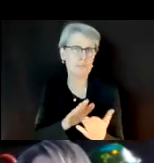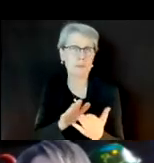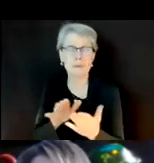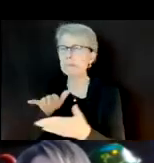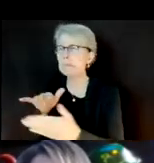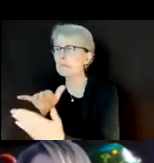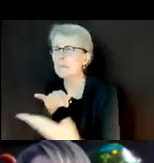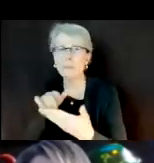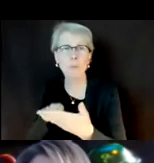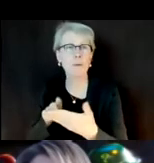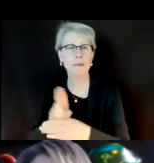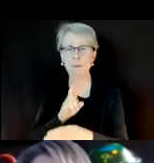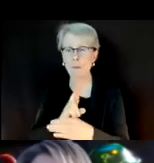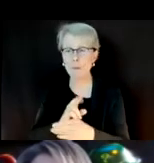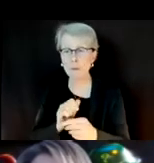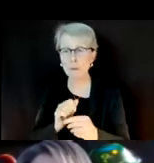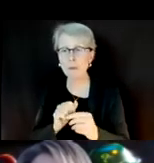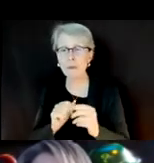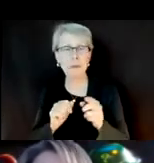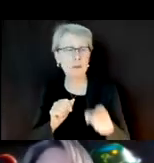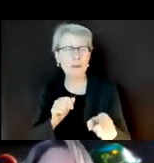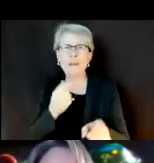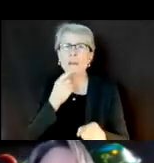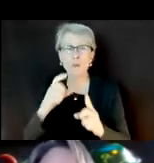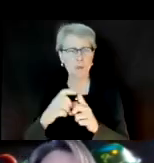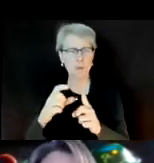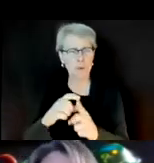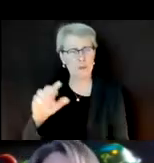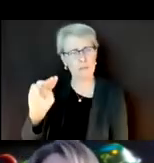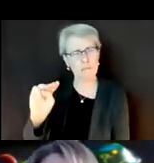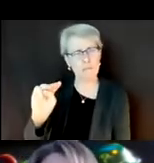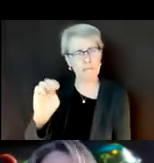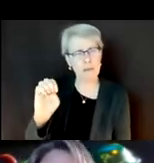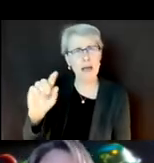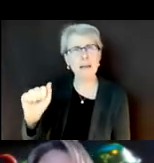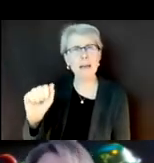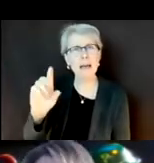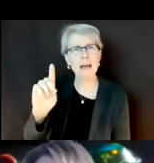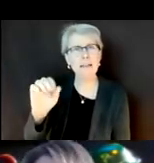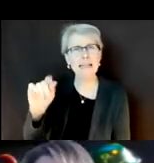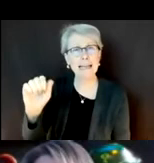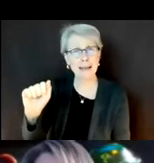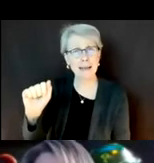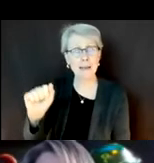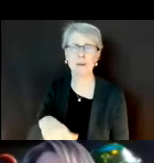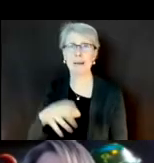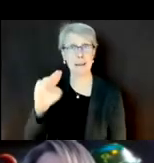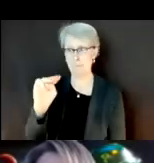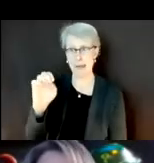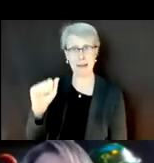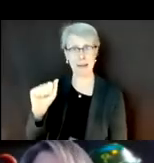Awesome. Can you quickly define metadata, please? Metadata is data about data.